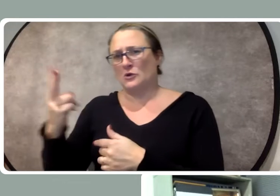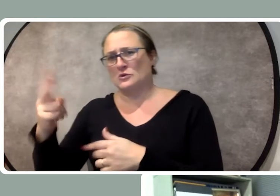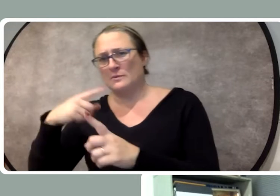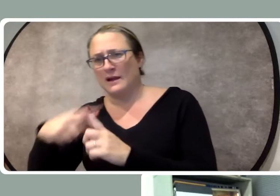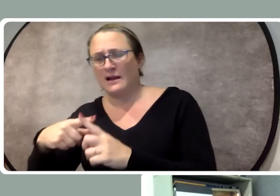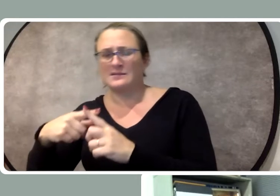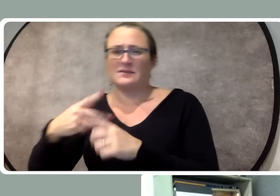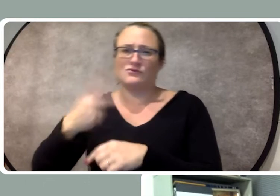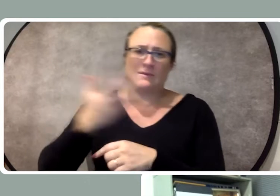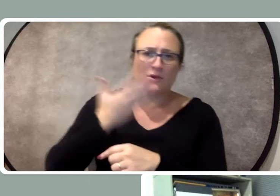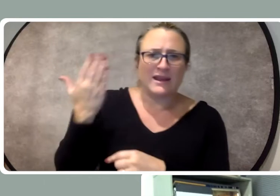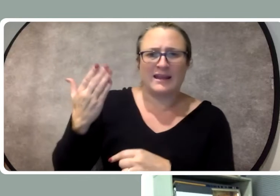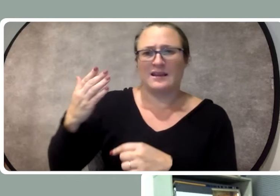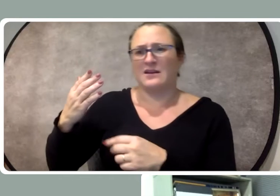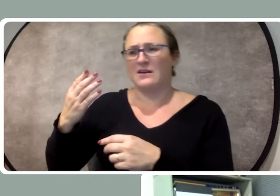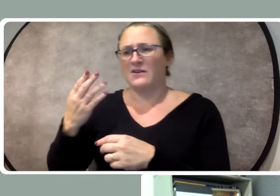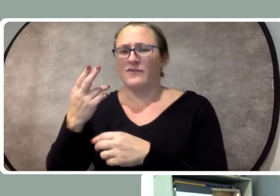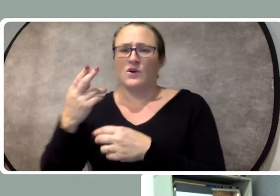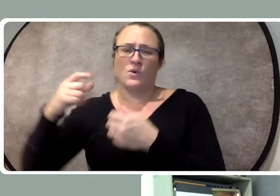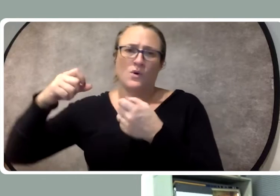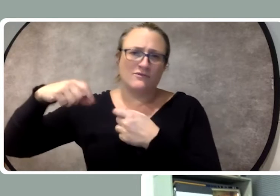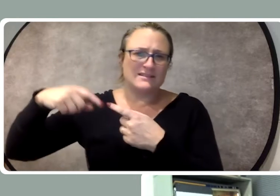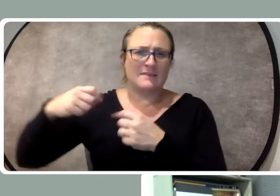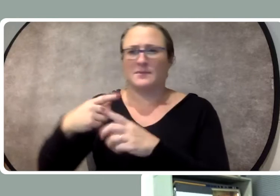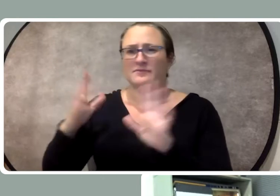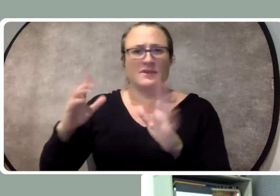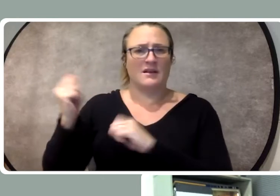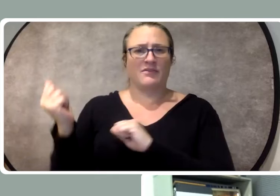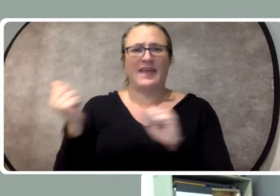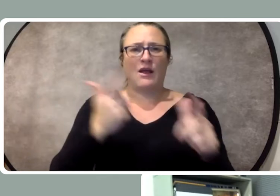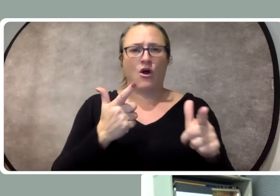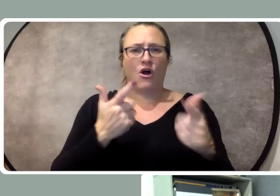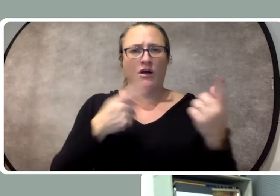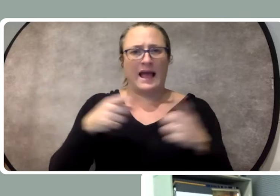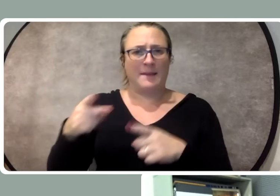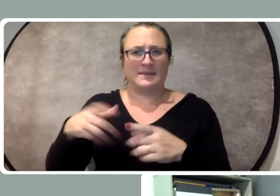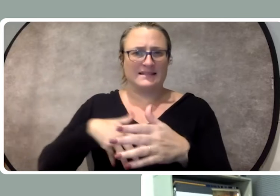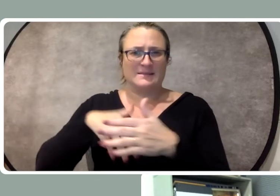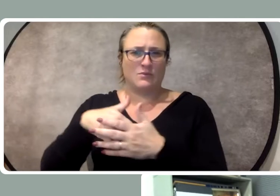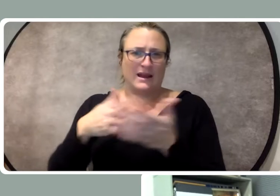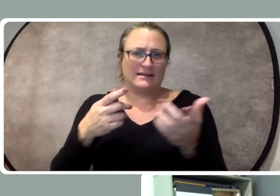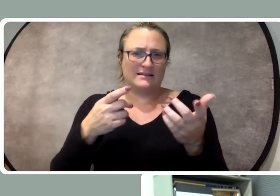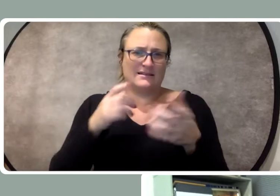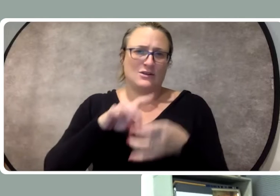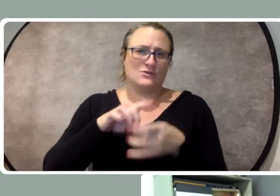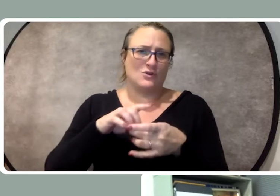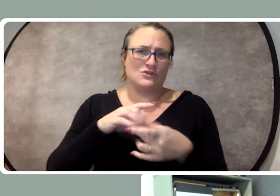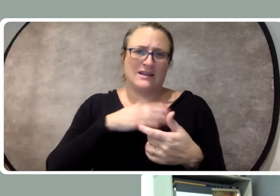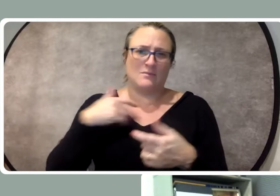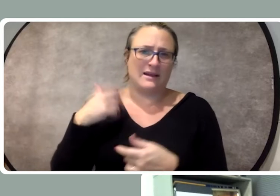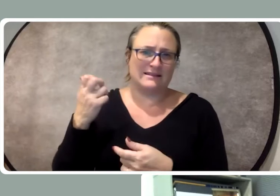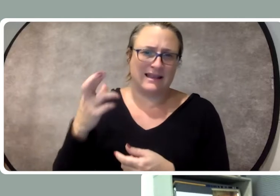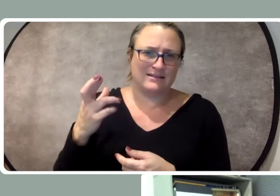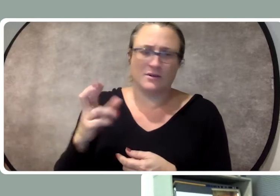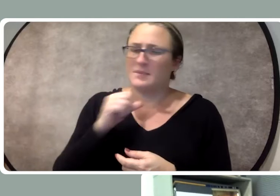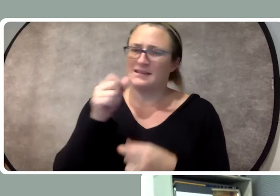hormone receptor positive. They all occur in pregnancy-associated breast cancer, which in itself is not